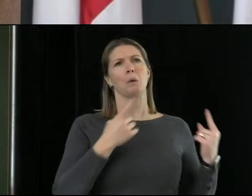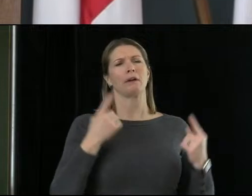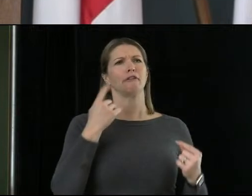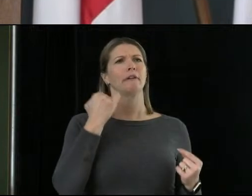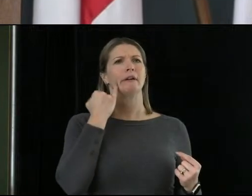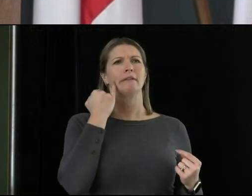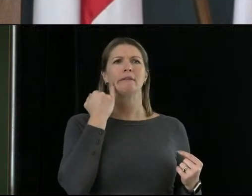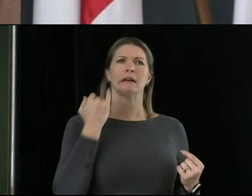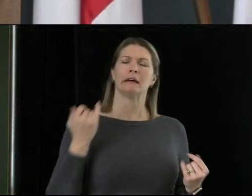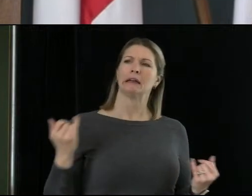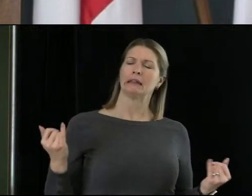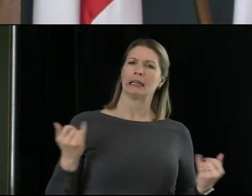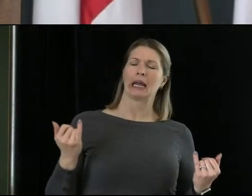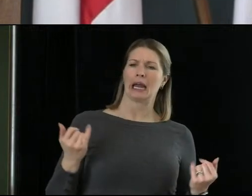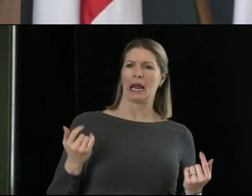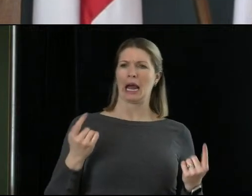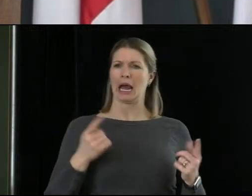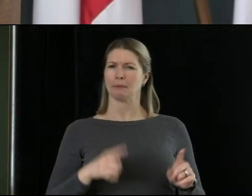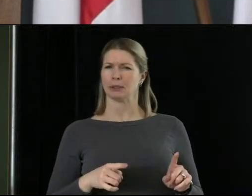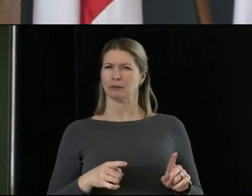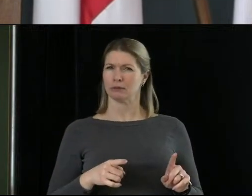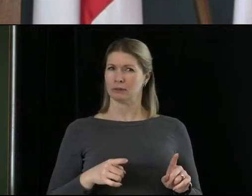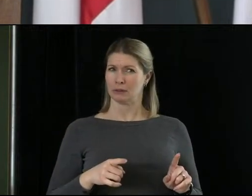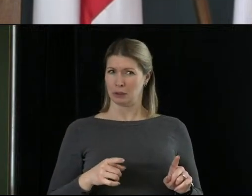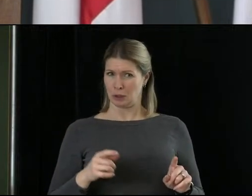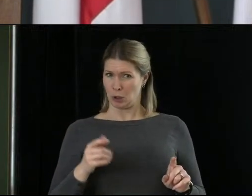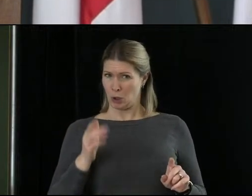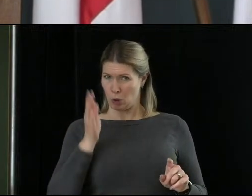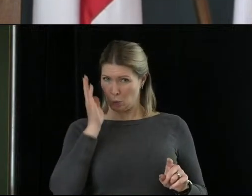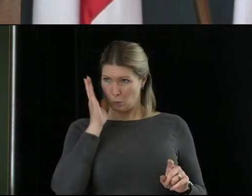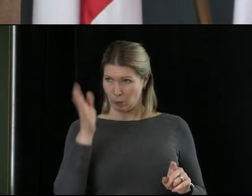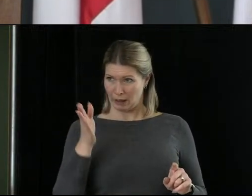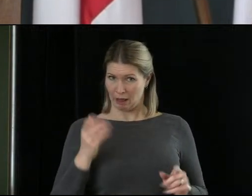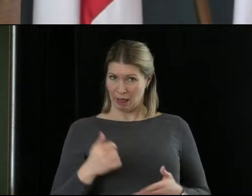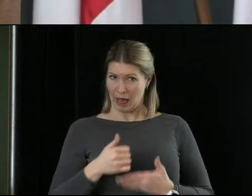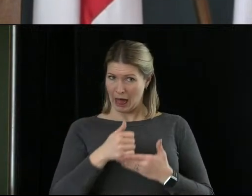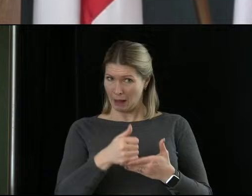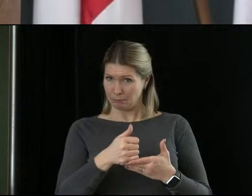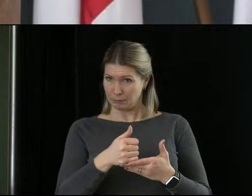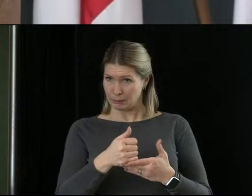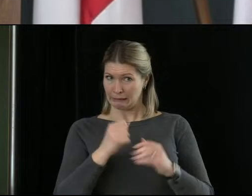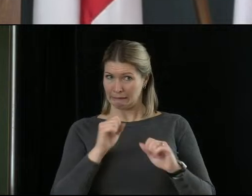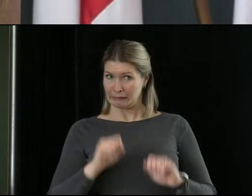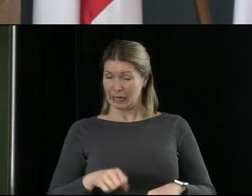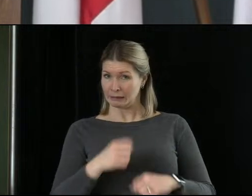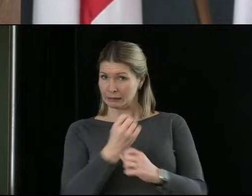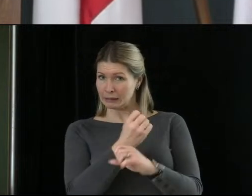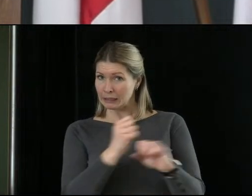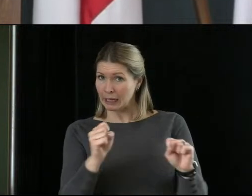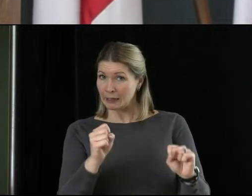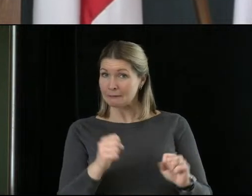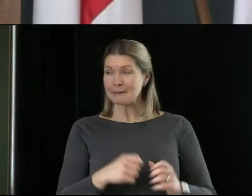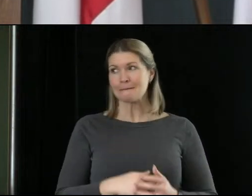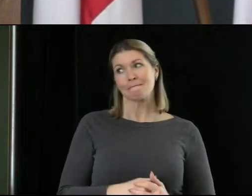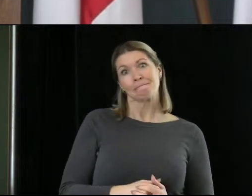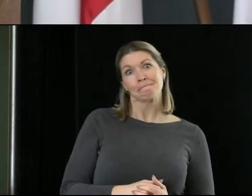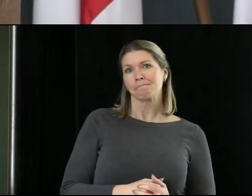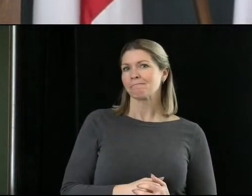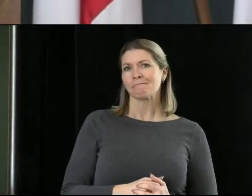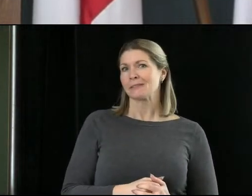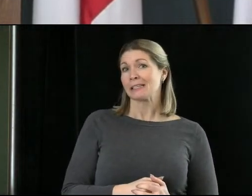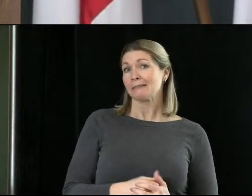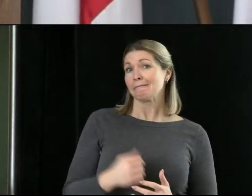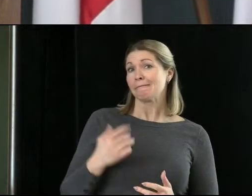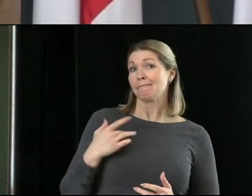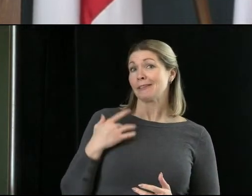today. Would there be any help for Julianne? I'm not convinced. Speaking out from our